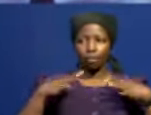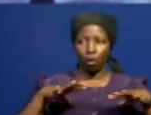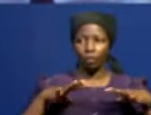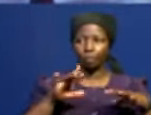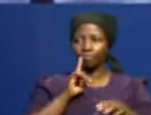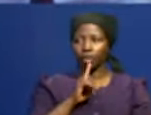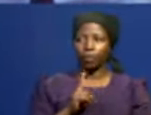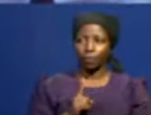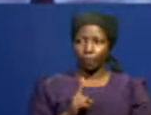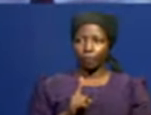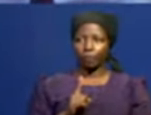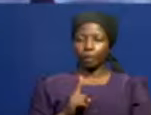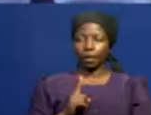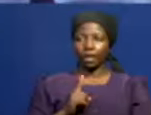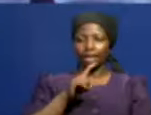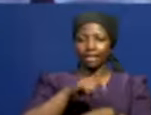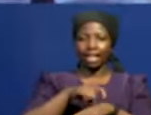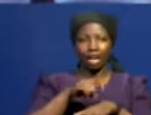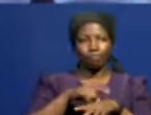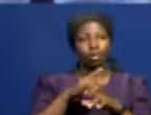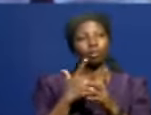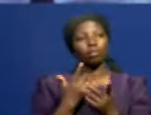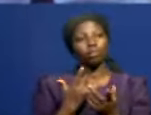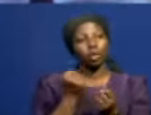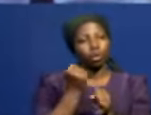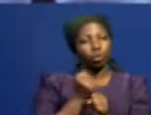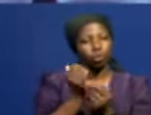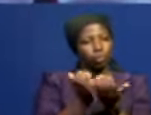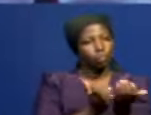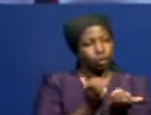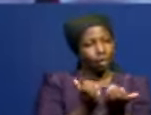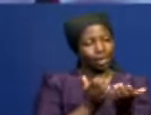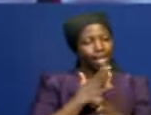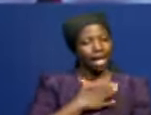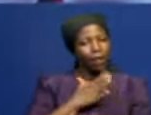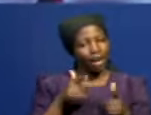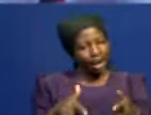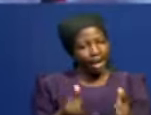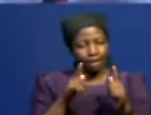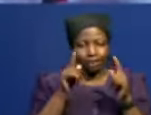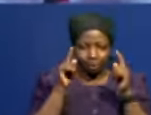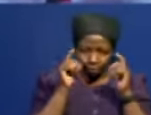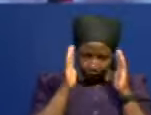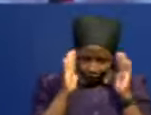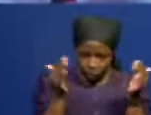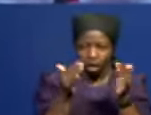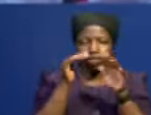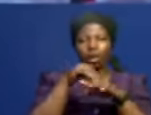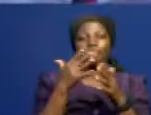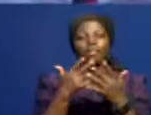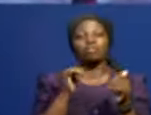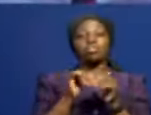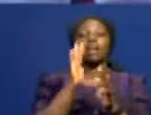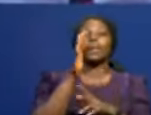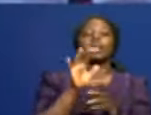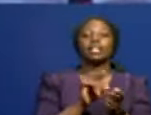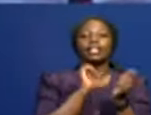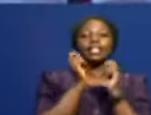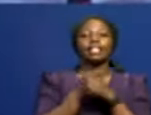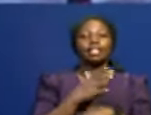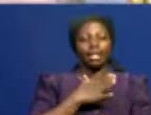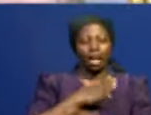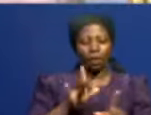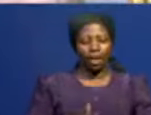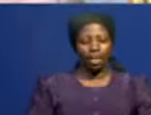So as we go about our businesses, let's try and focus on things that are going to transform our